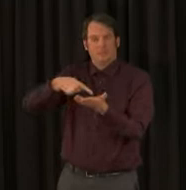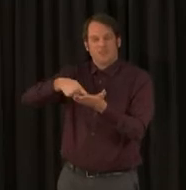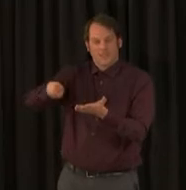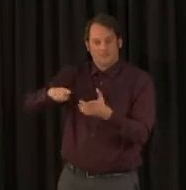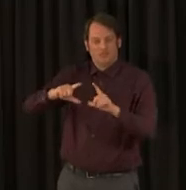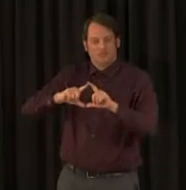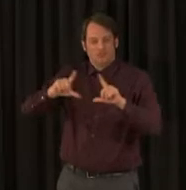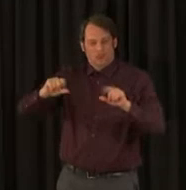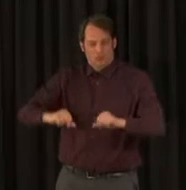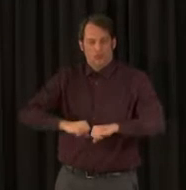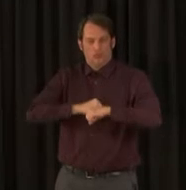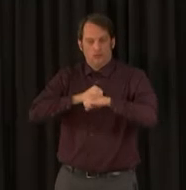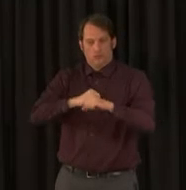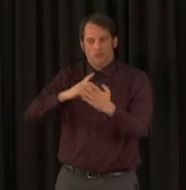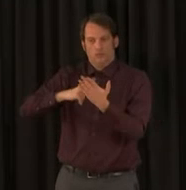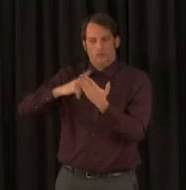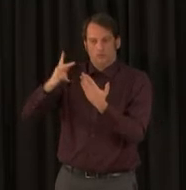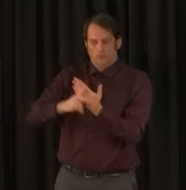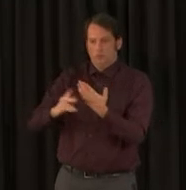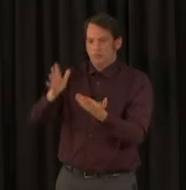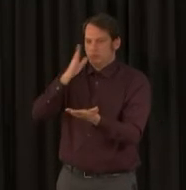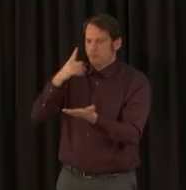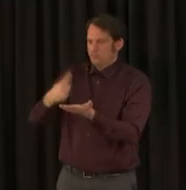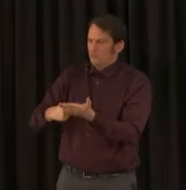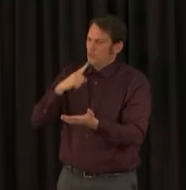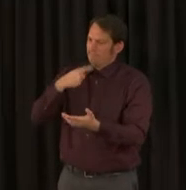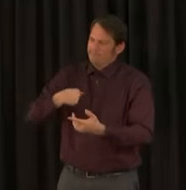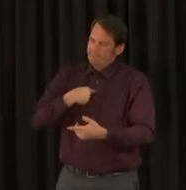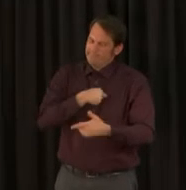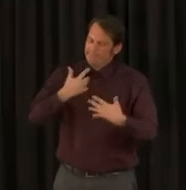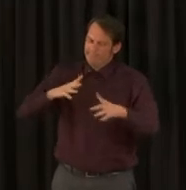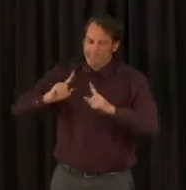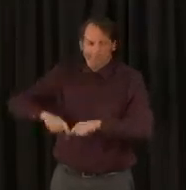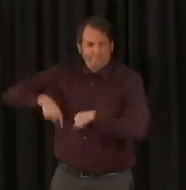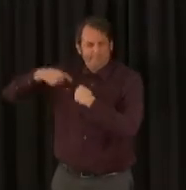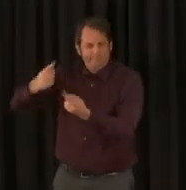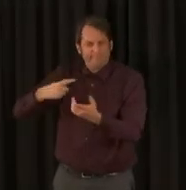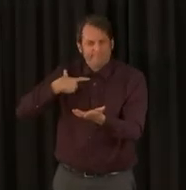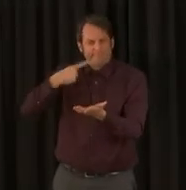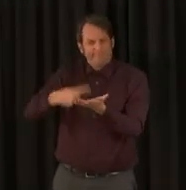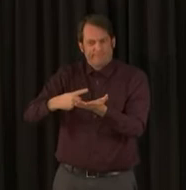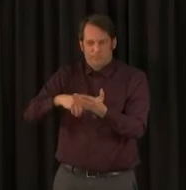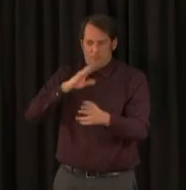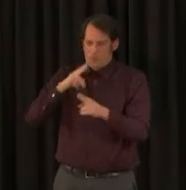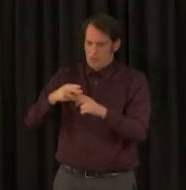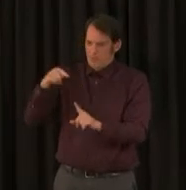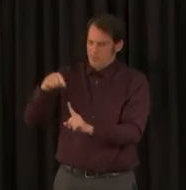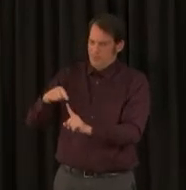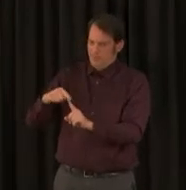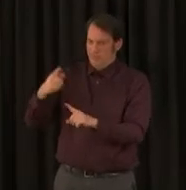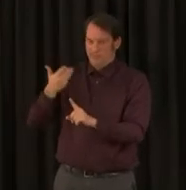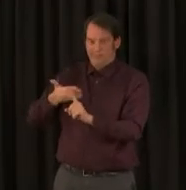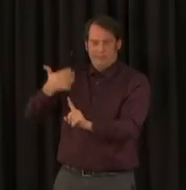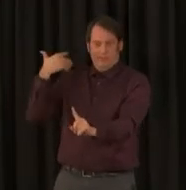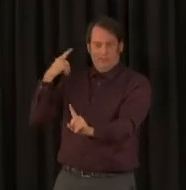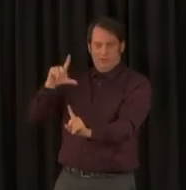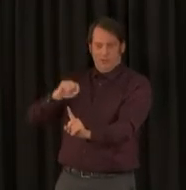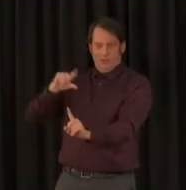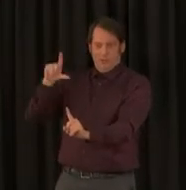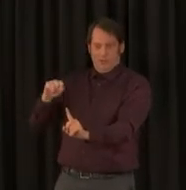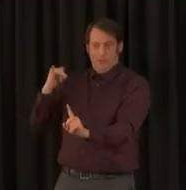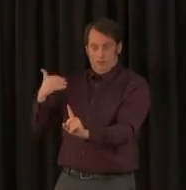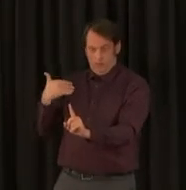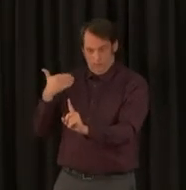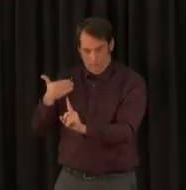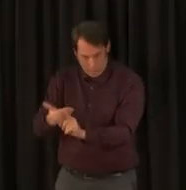this over the or at the beginning of the year. We talked about it over the course of 2020 as well. But we